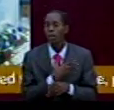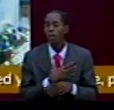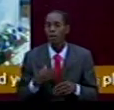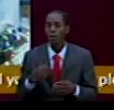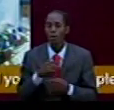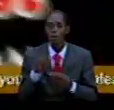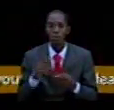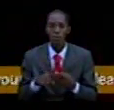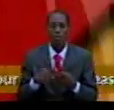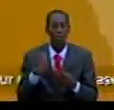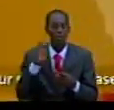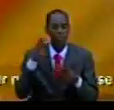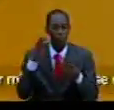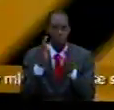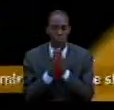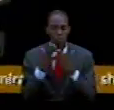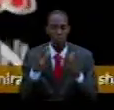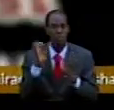healing. Praise the Lord.